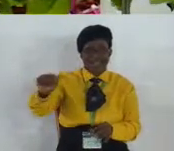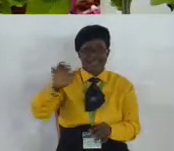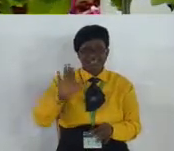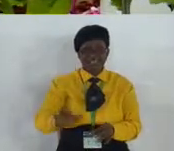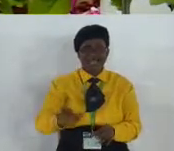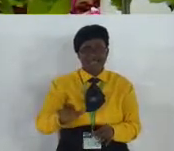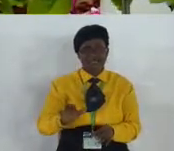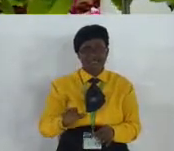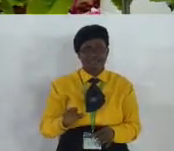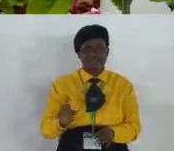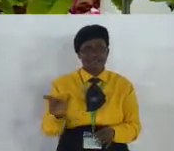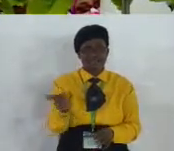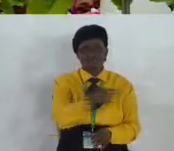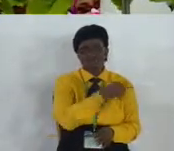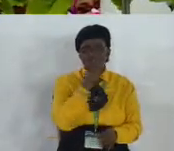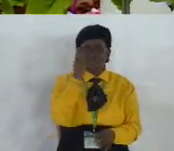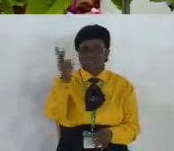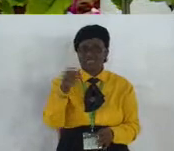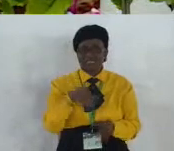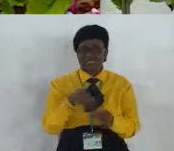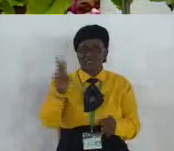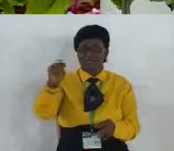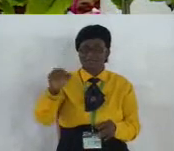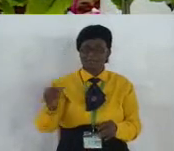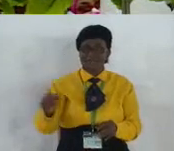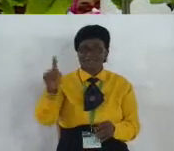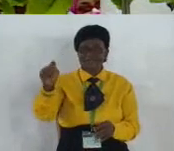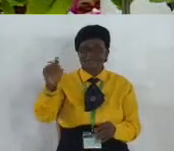You see, in Matthew chapter 18, verse